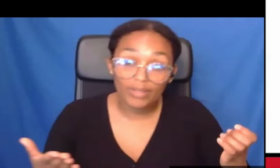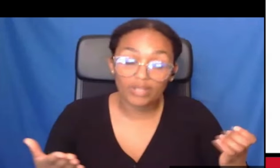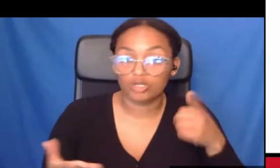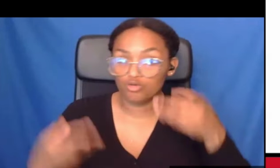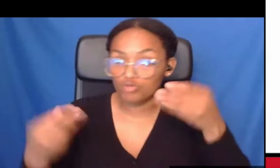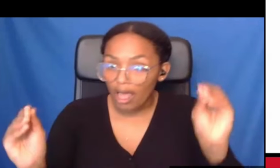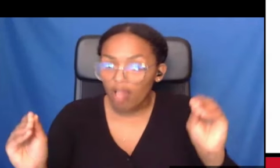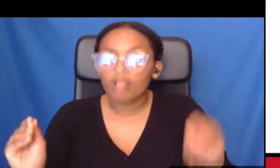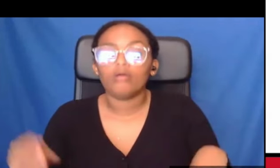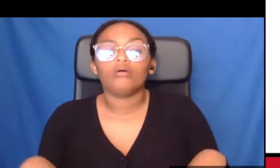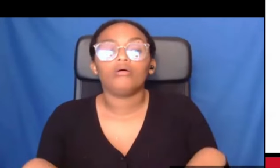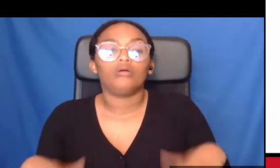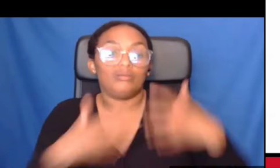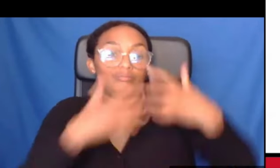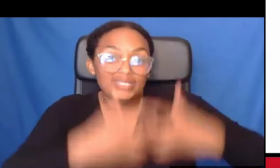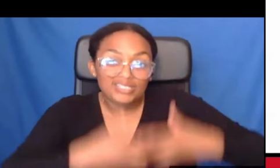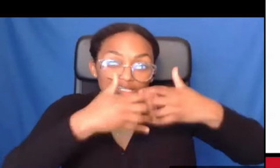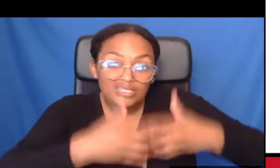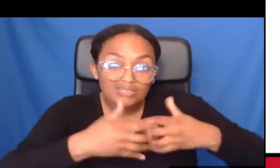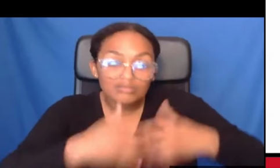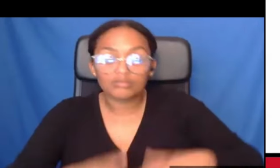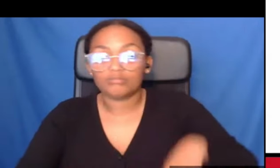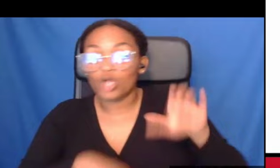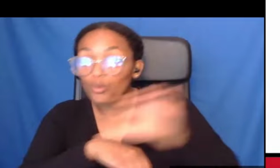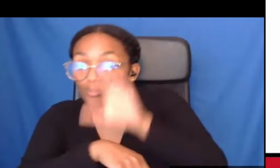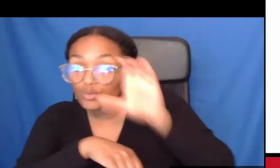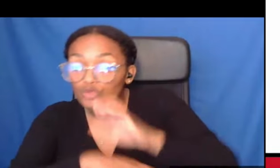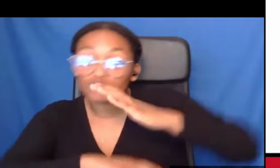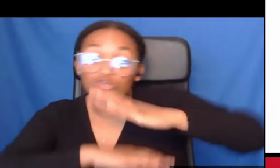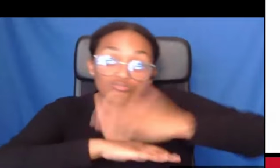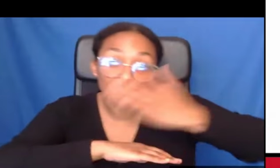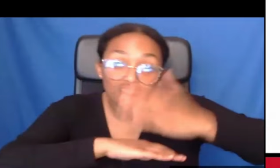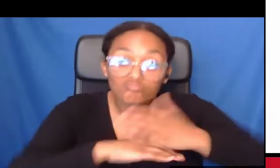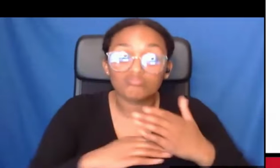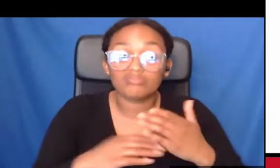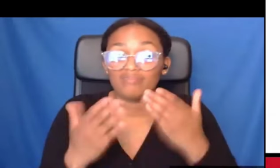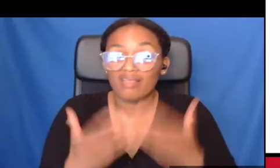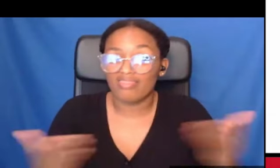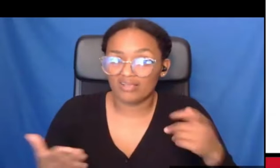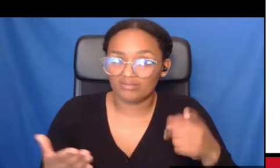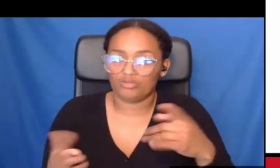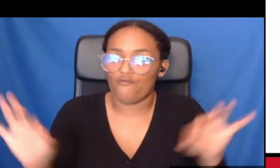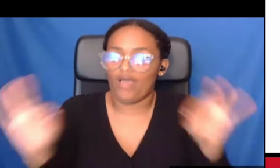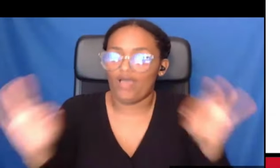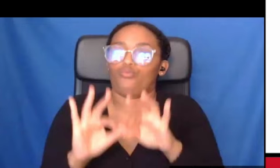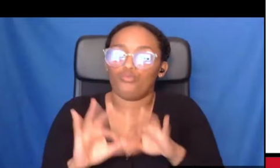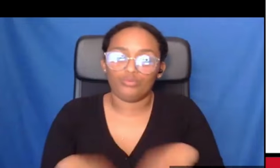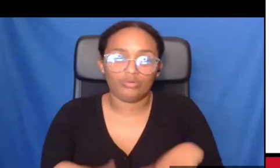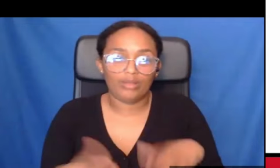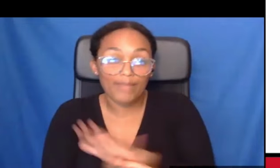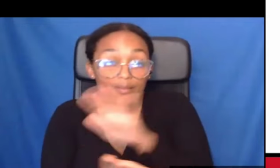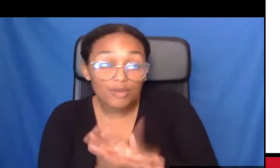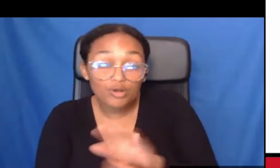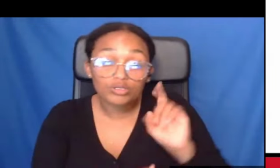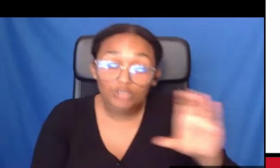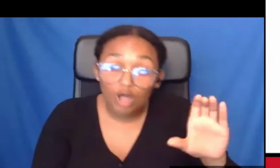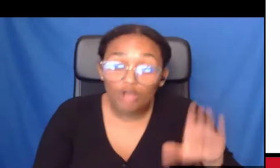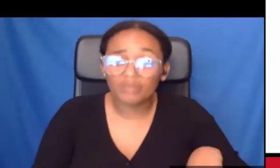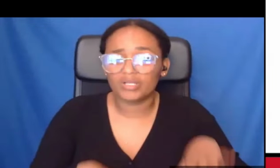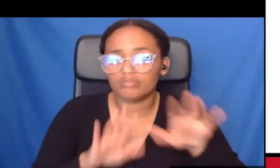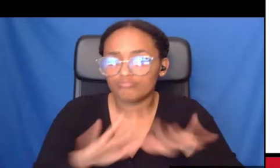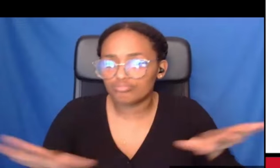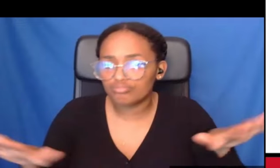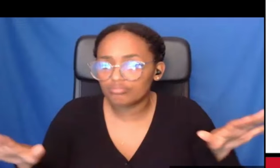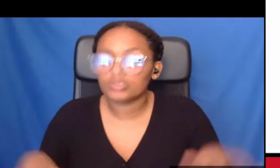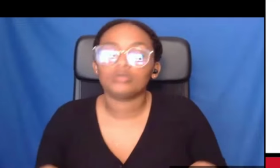right? Machinery, computers, anything valuable, your papers, your books, your documents. And of course, like anywhere else,